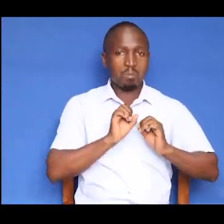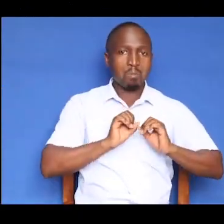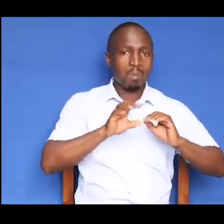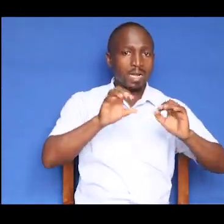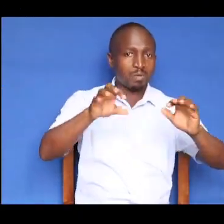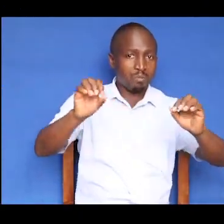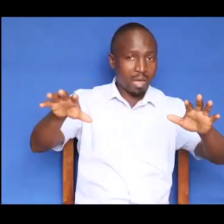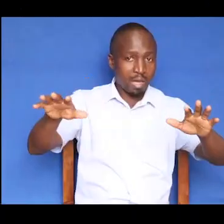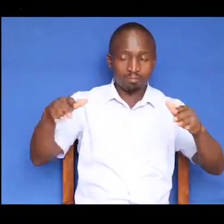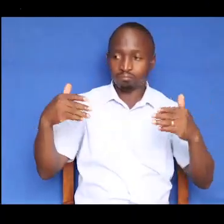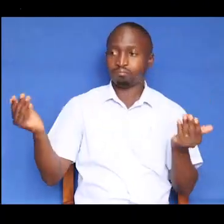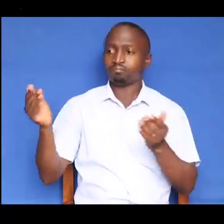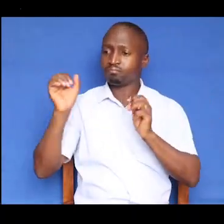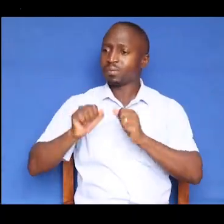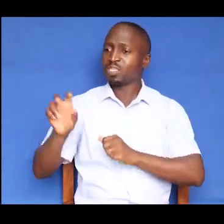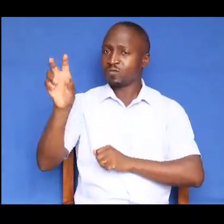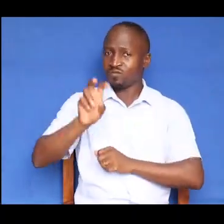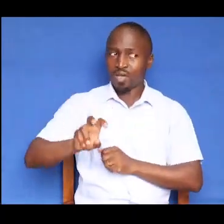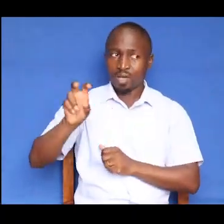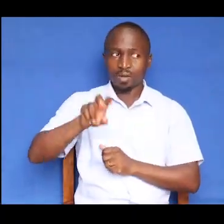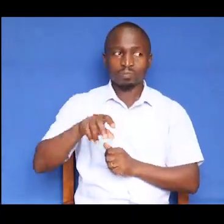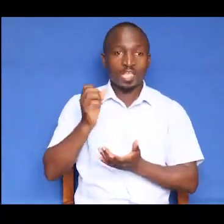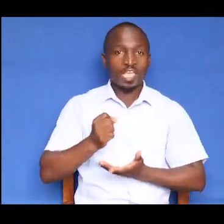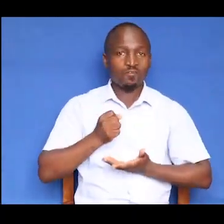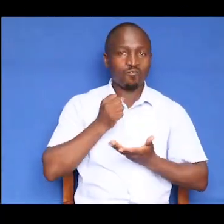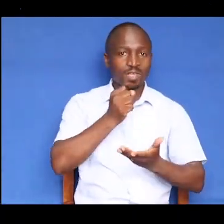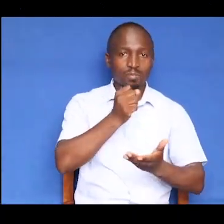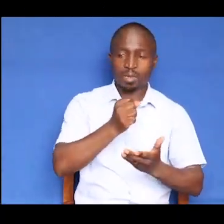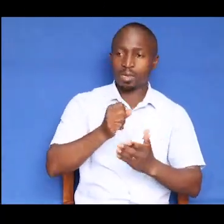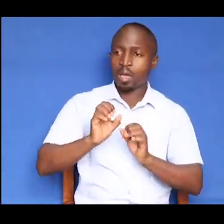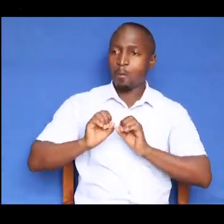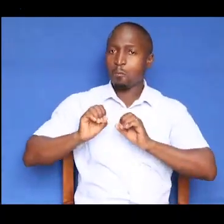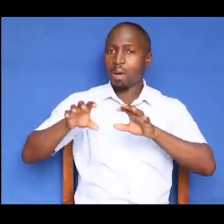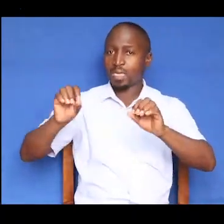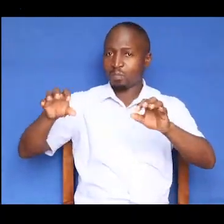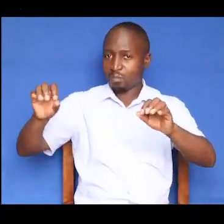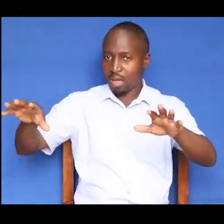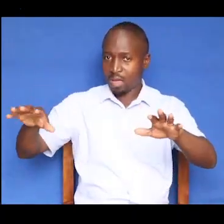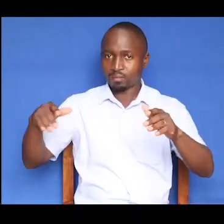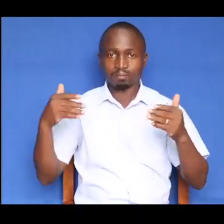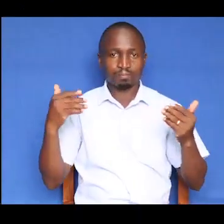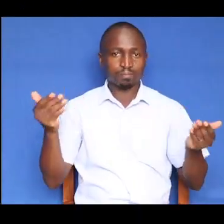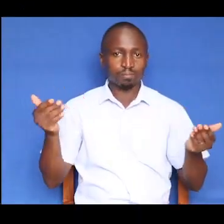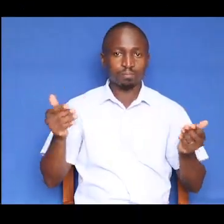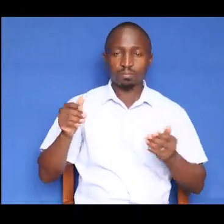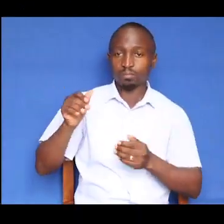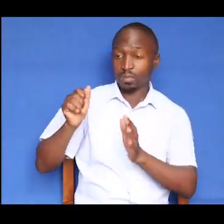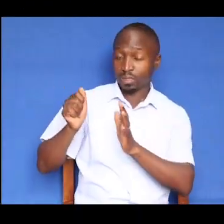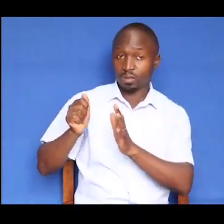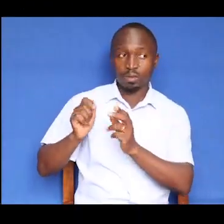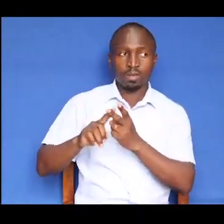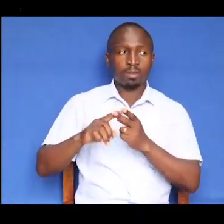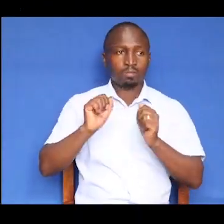So we have to find investment multiplier, which is change in income over change in